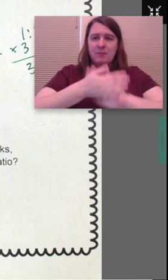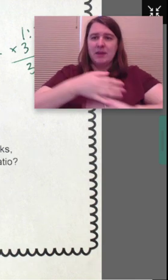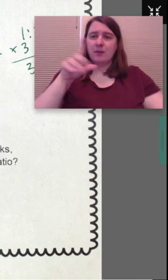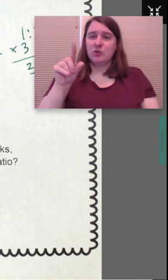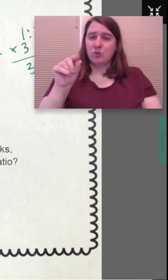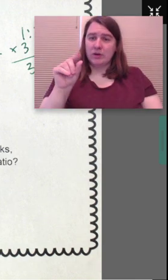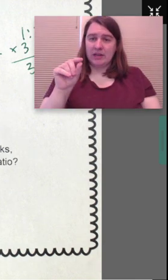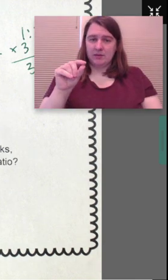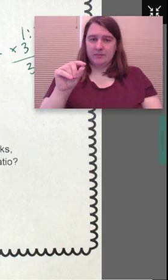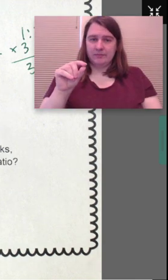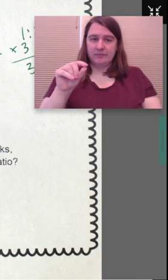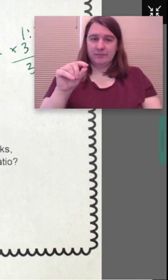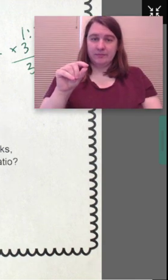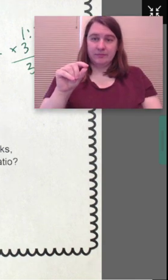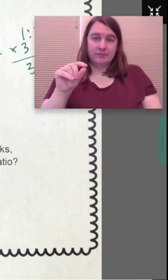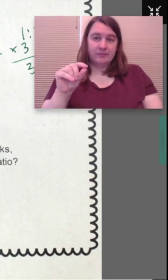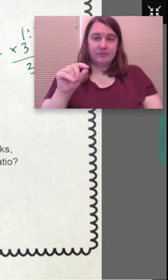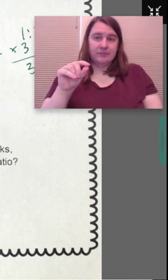to make it become 20?